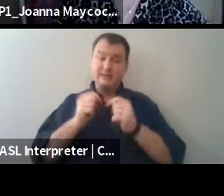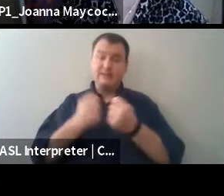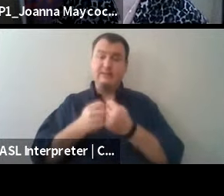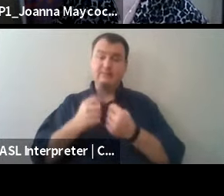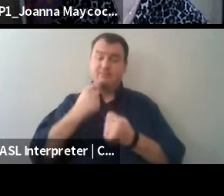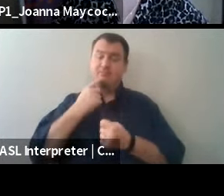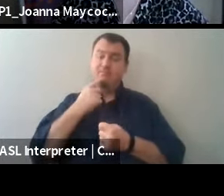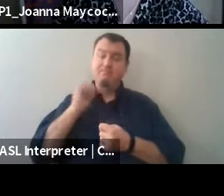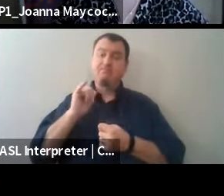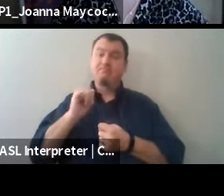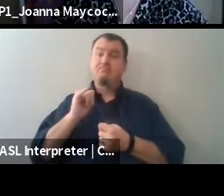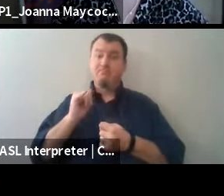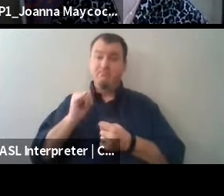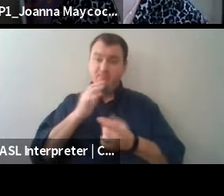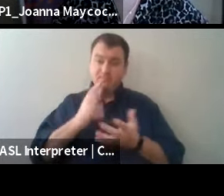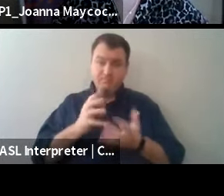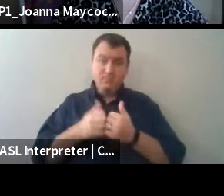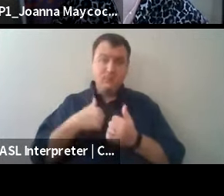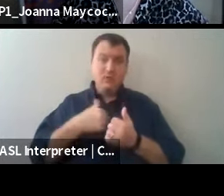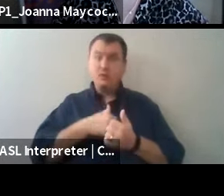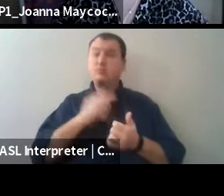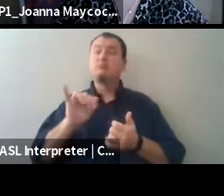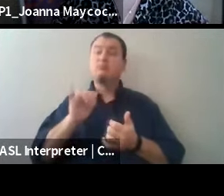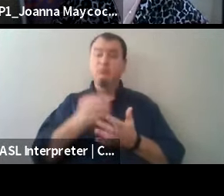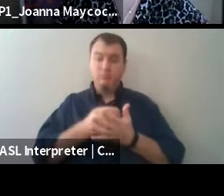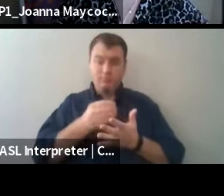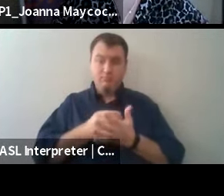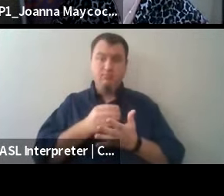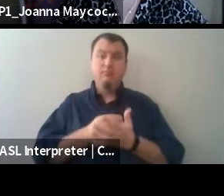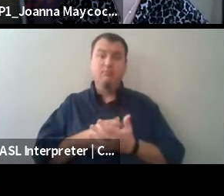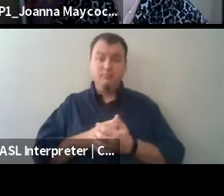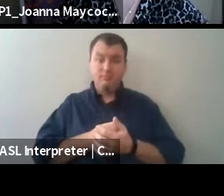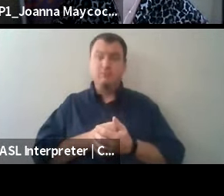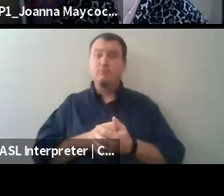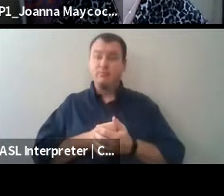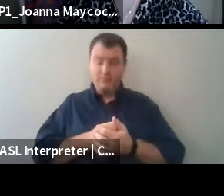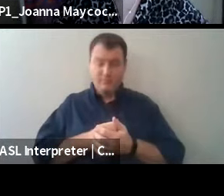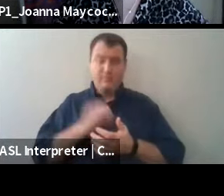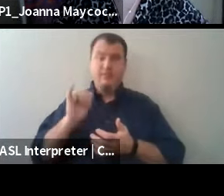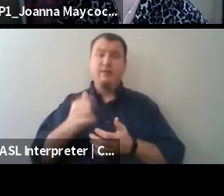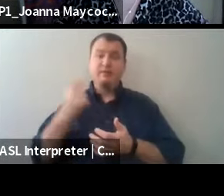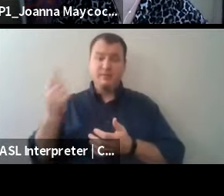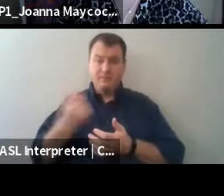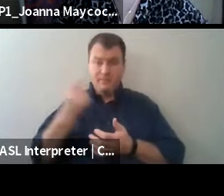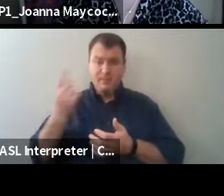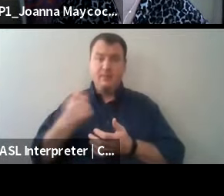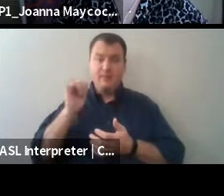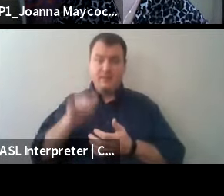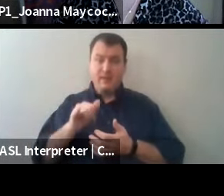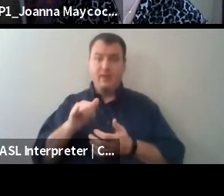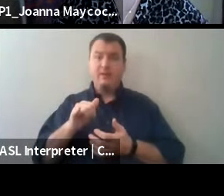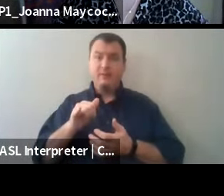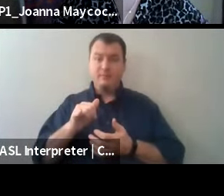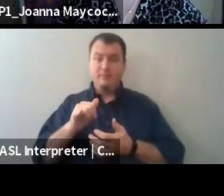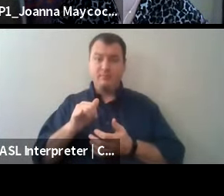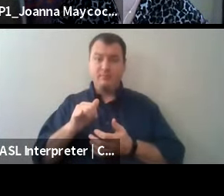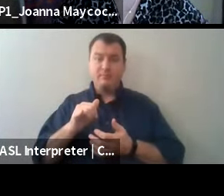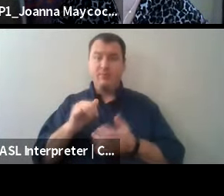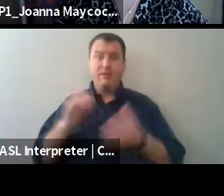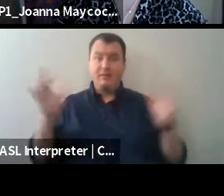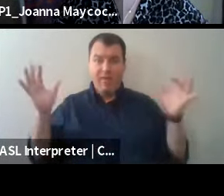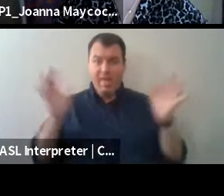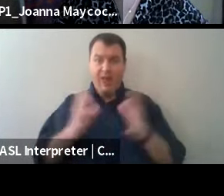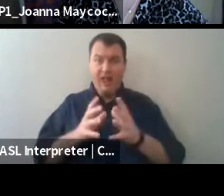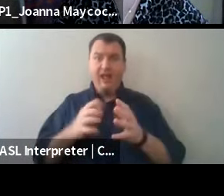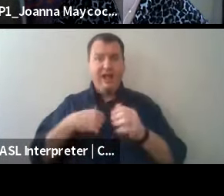we realigned and repurposed the resources. Great. So I think that was something which was, I'm putting all of this together. I